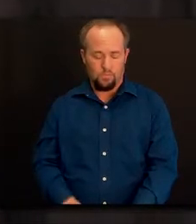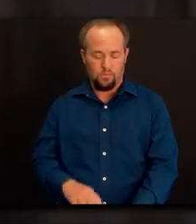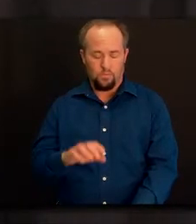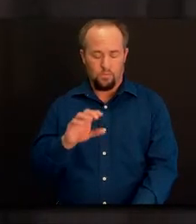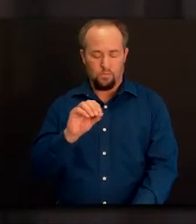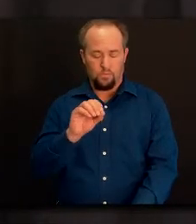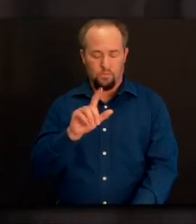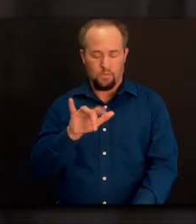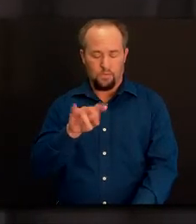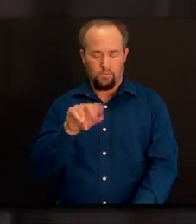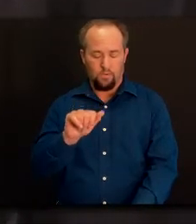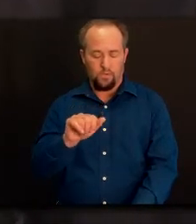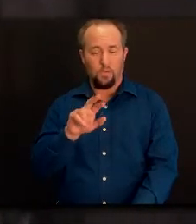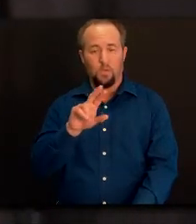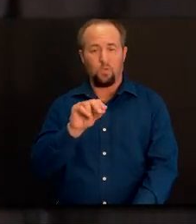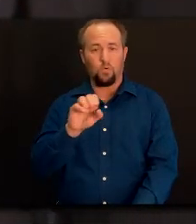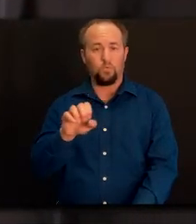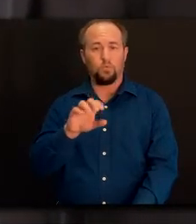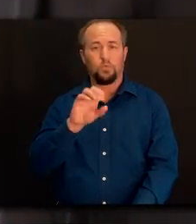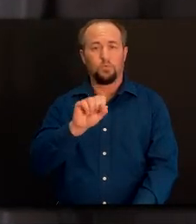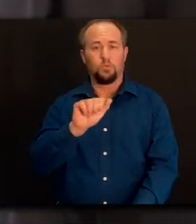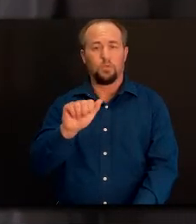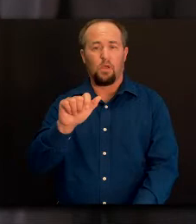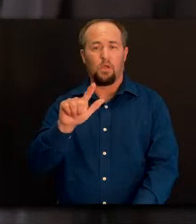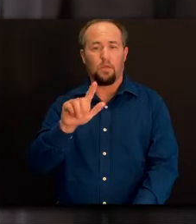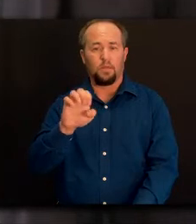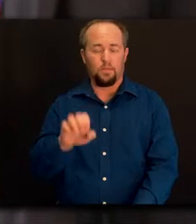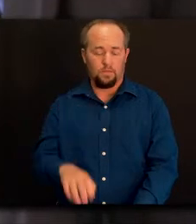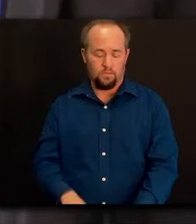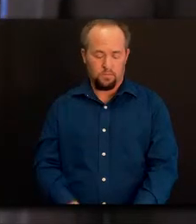Olivia Rose Salih.